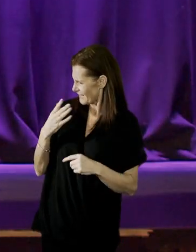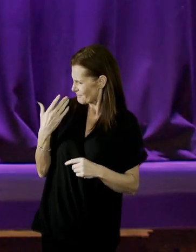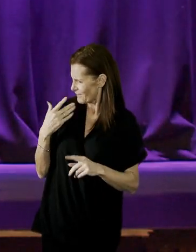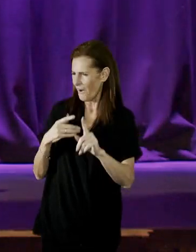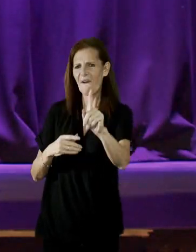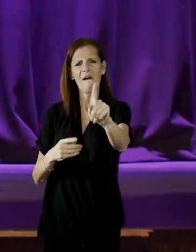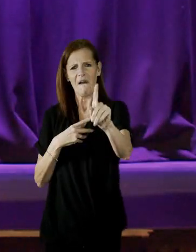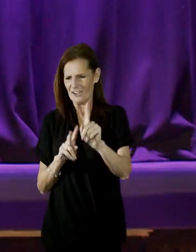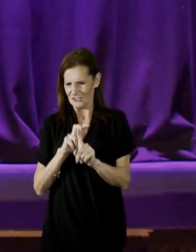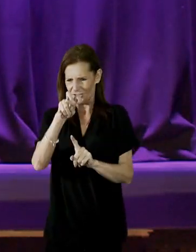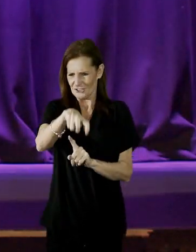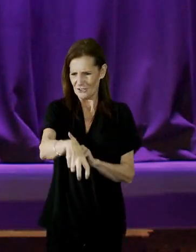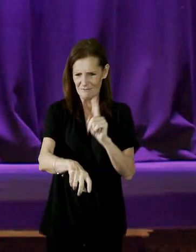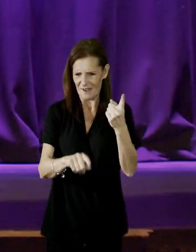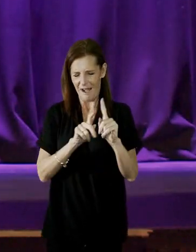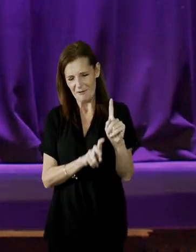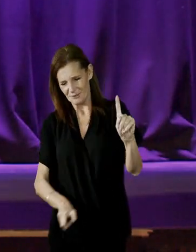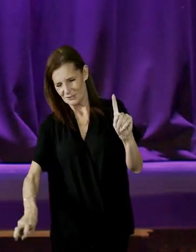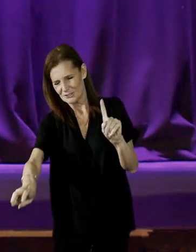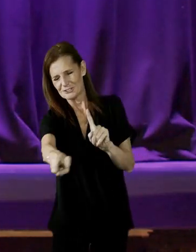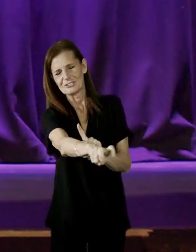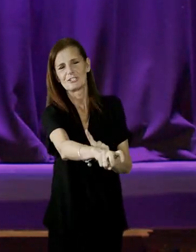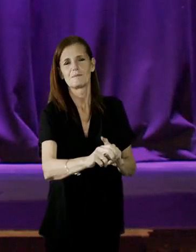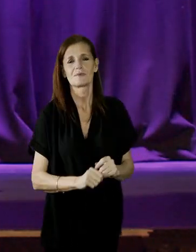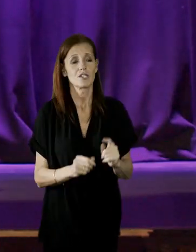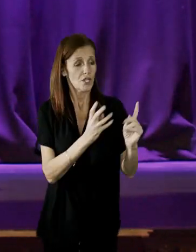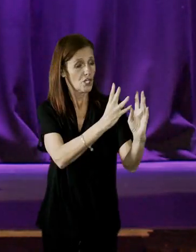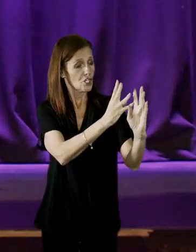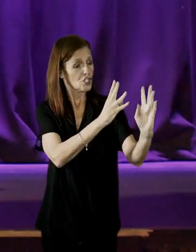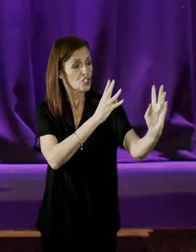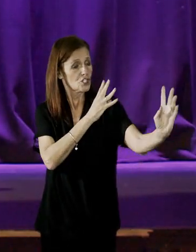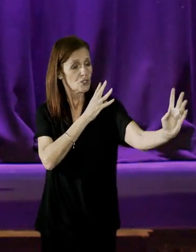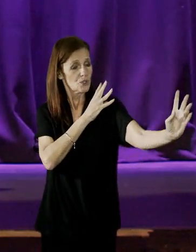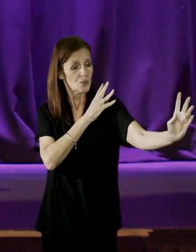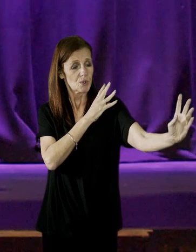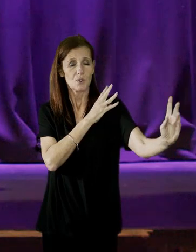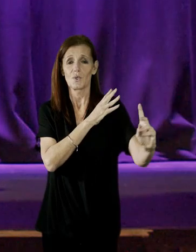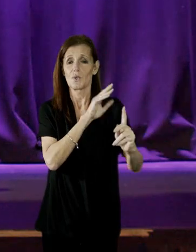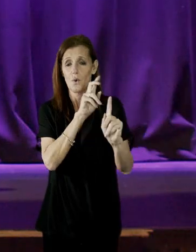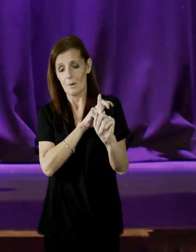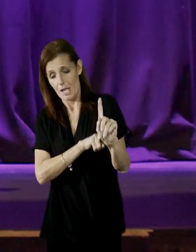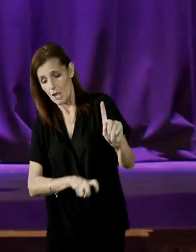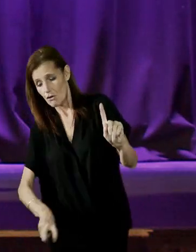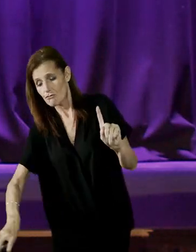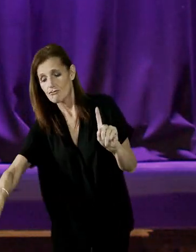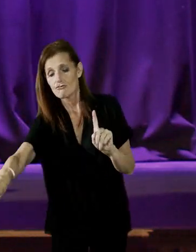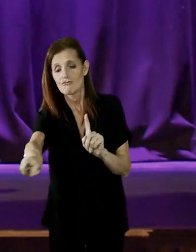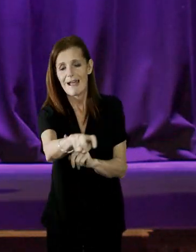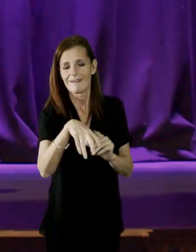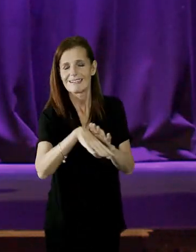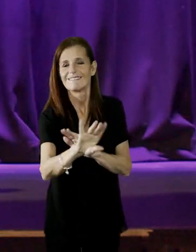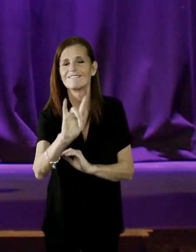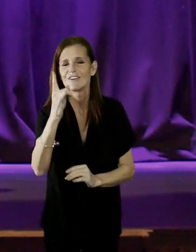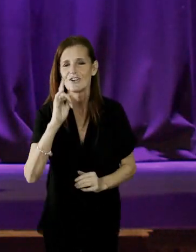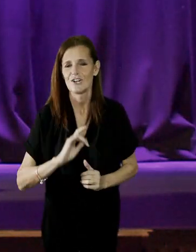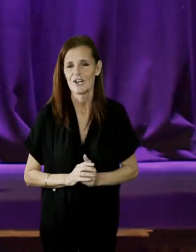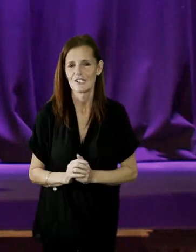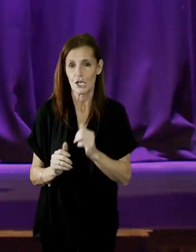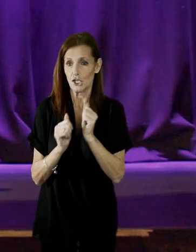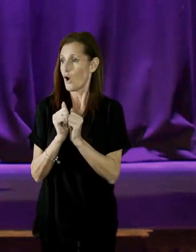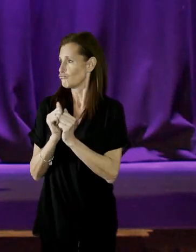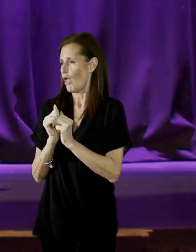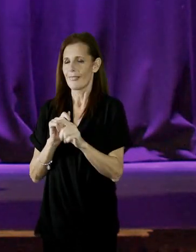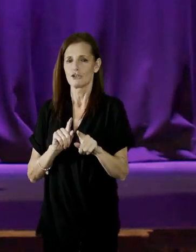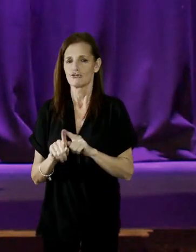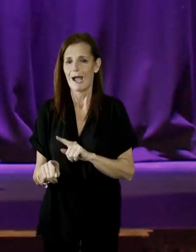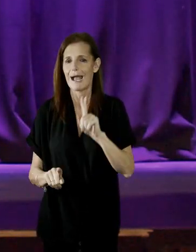what happens is everyone's queuing outside the copper box. People in the wheelchair go round the queue, get let in first, right? And that is what my brother is attempting to do. But he's going slightly